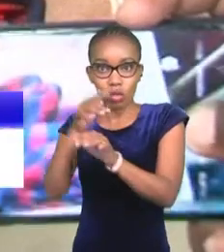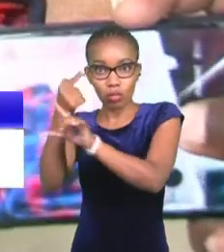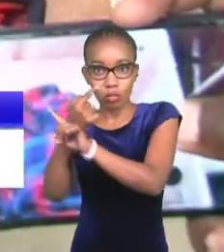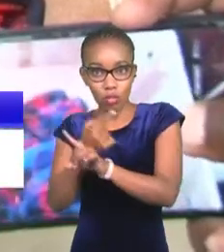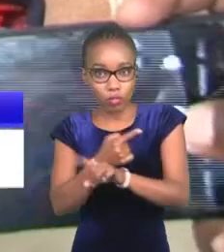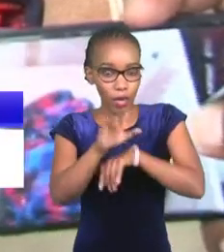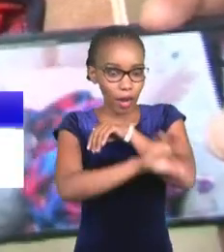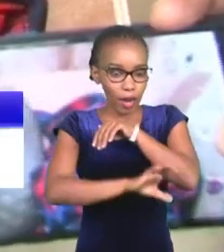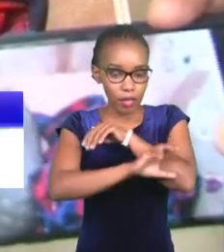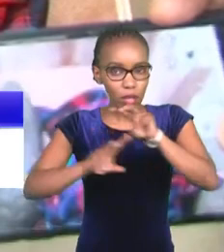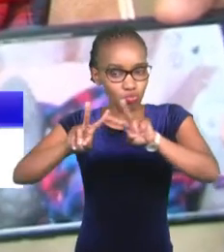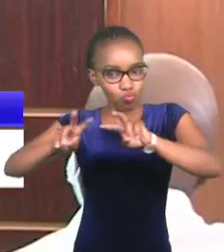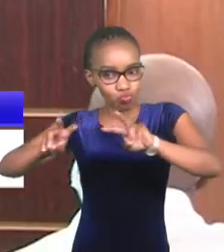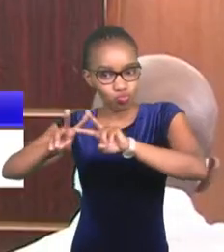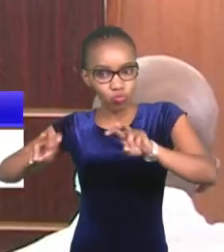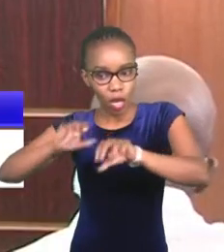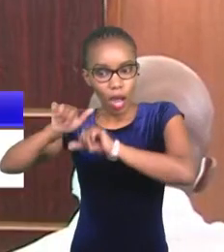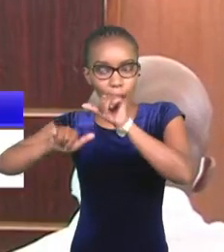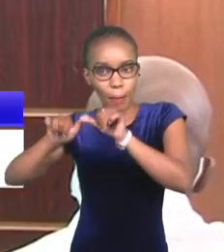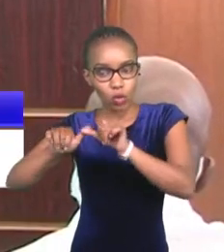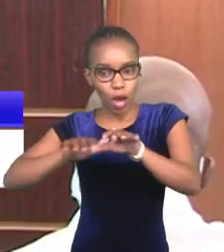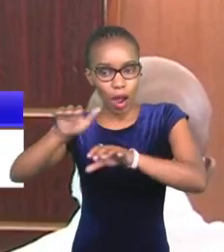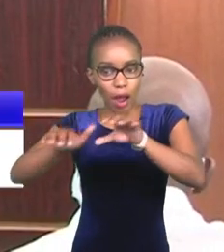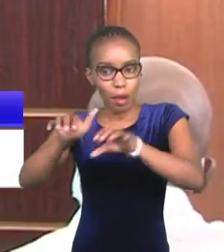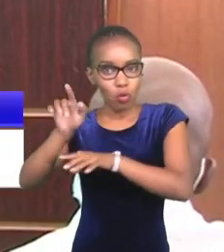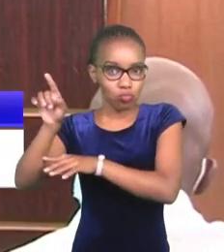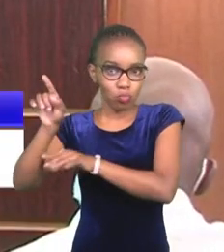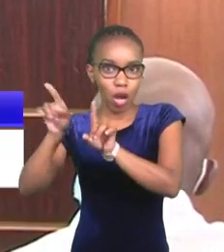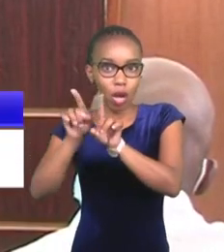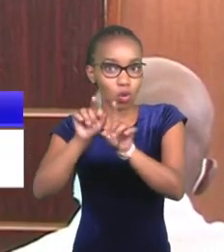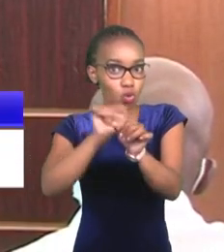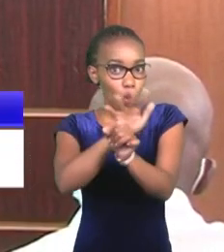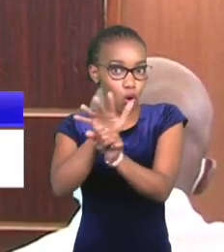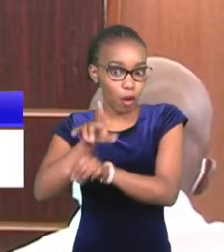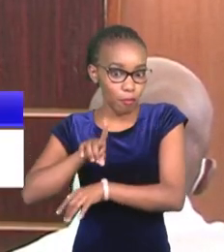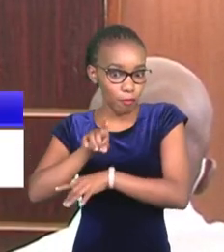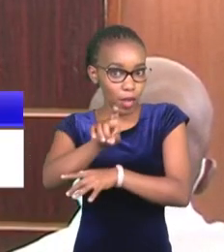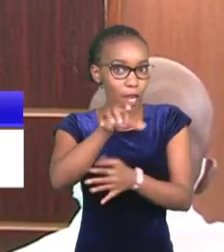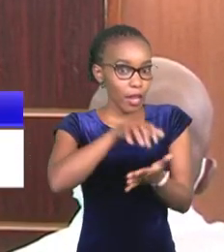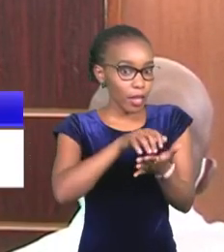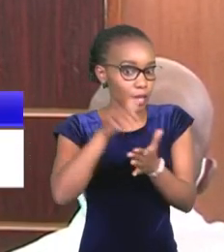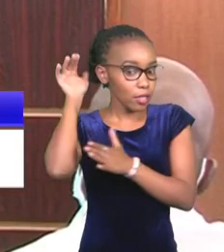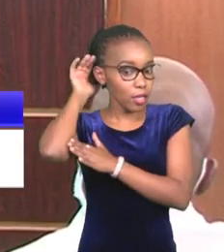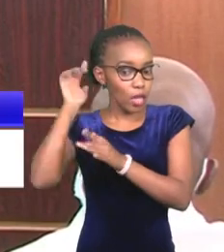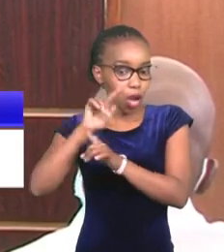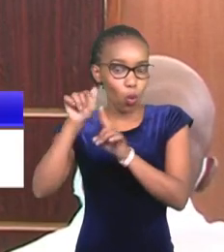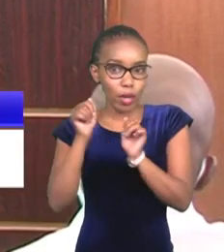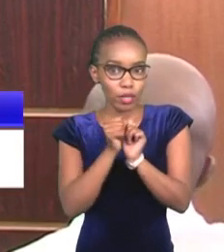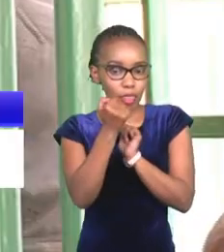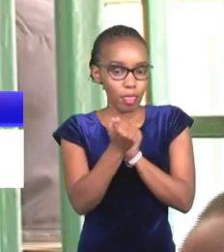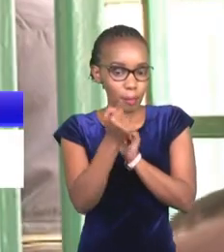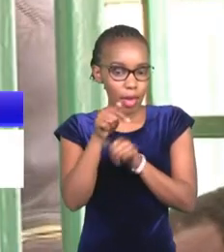countries conducting research on the relationship between the mammal and the virus. The case will be heard on the 10th of May this